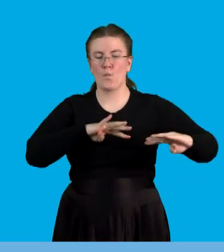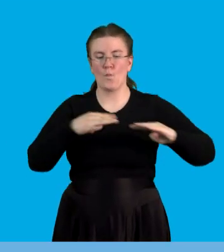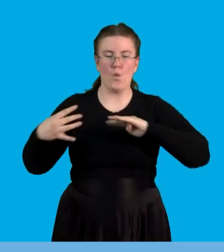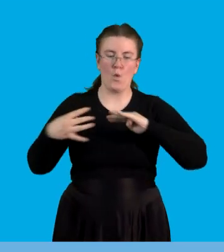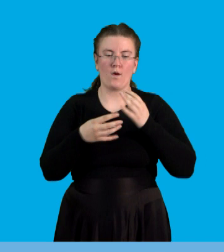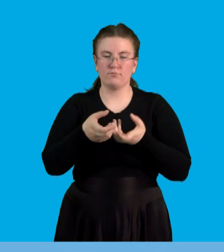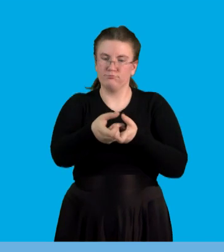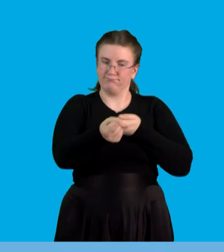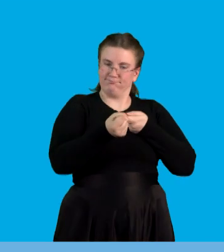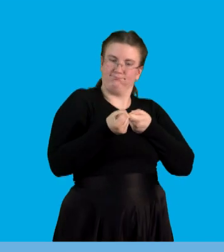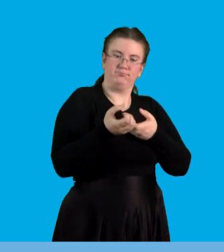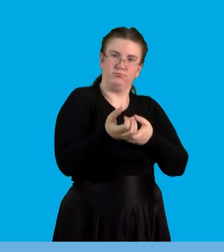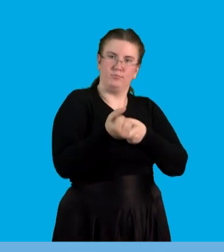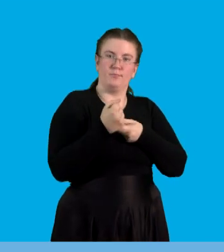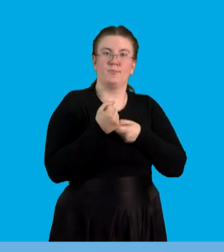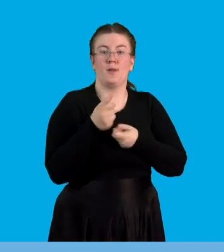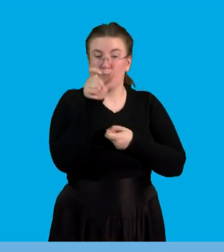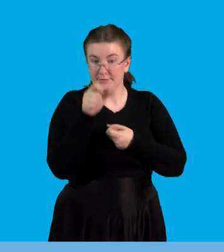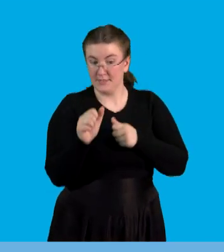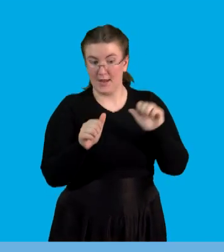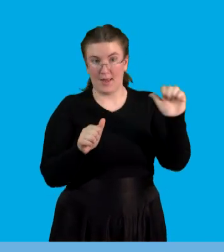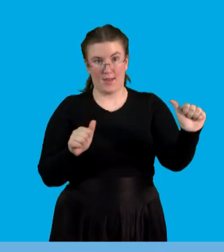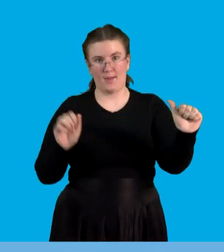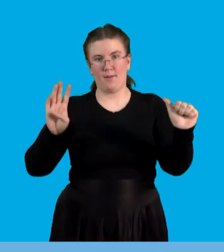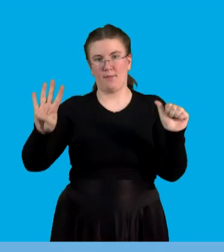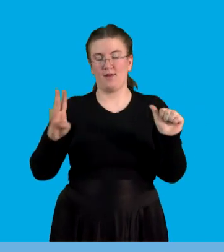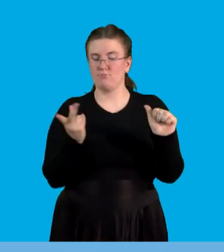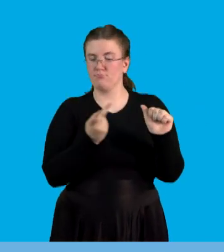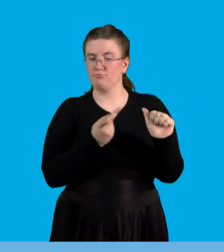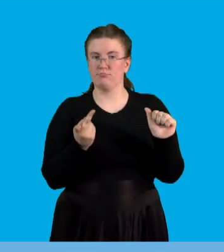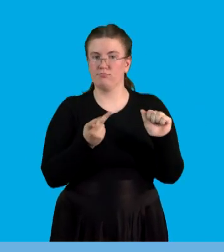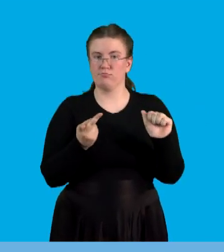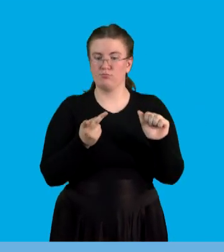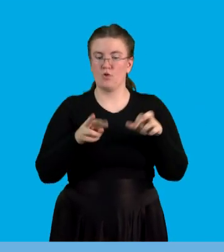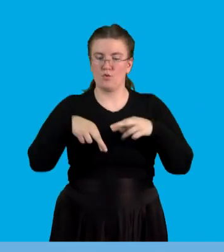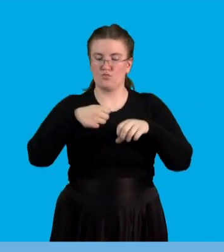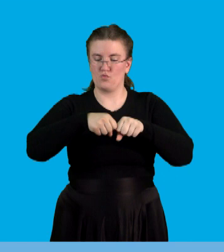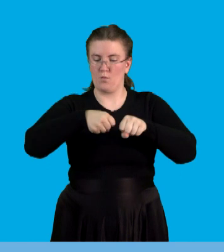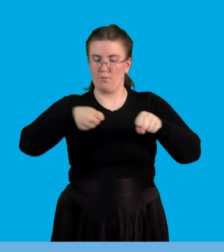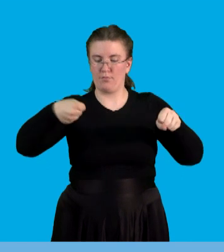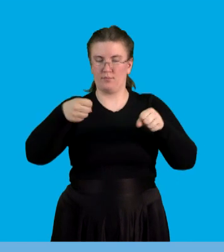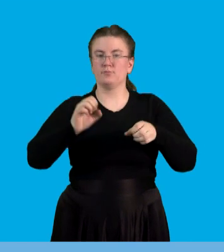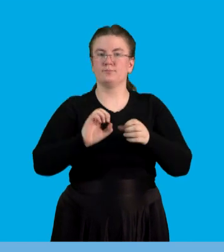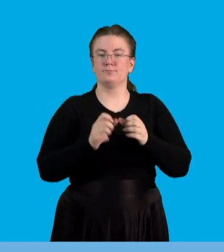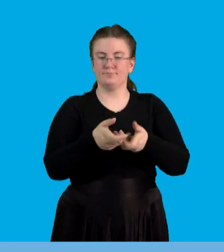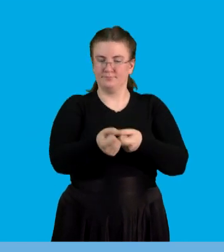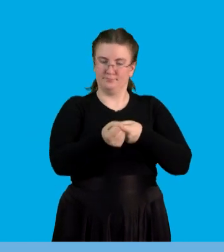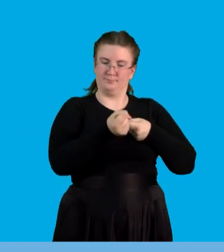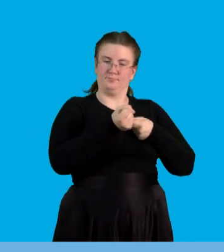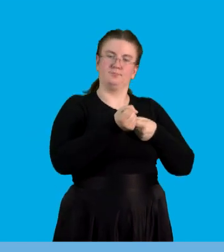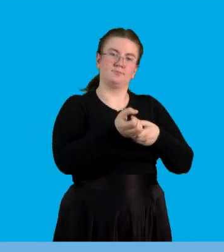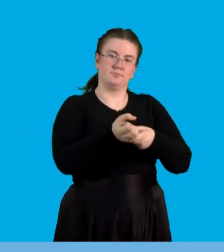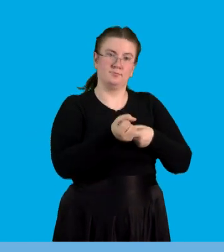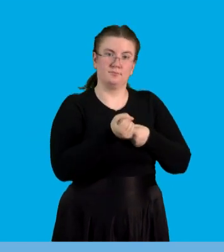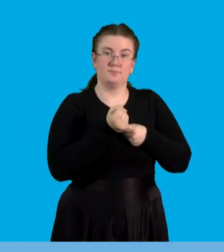A here and person B. And these two people are pulling on this rope. Now, this rope,